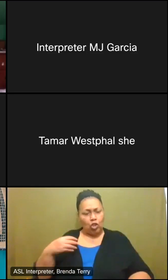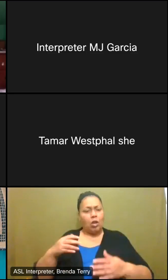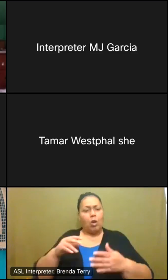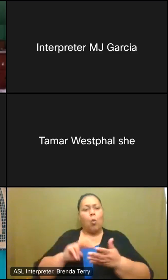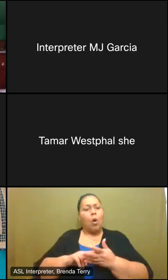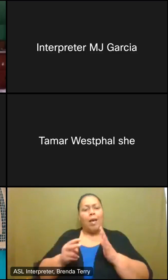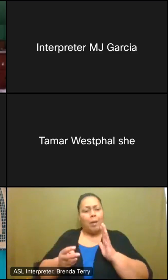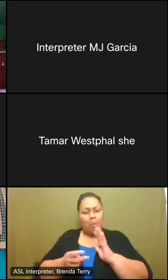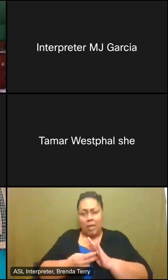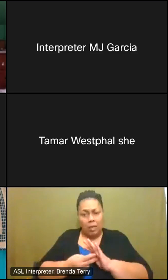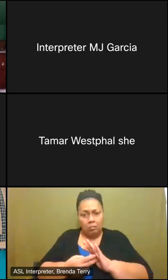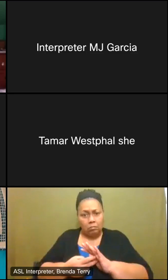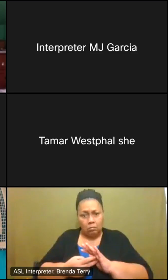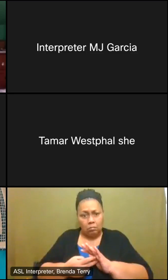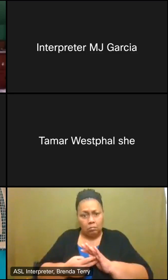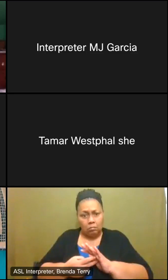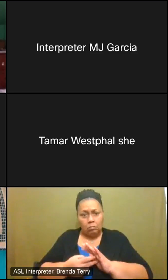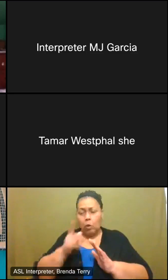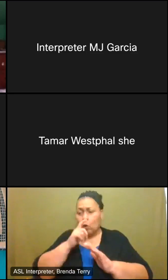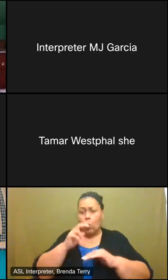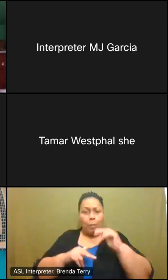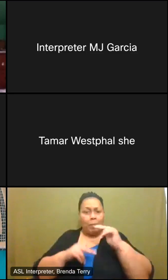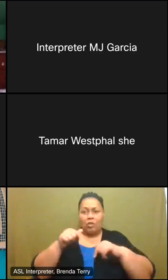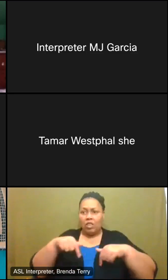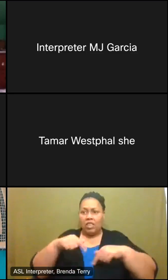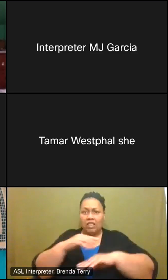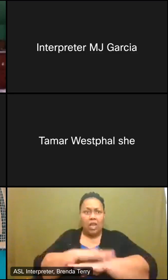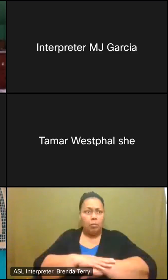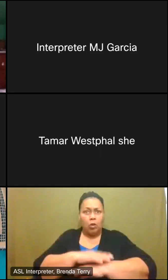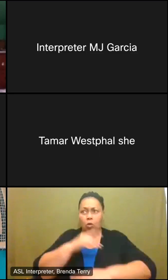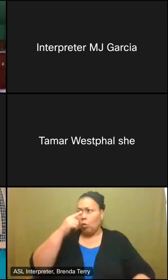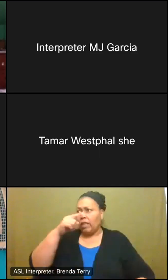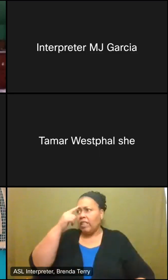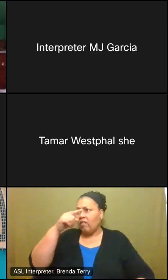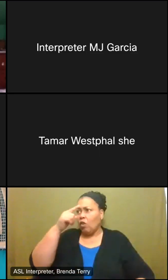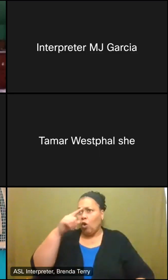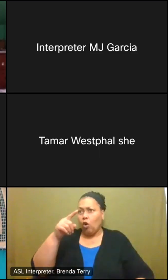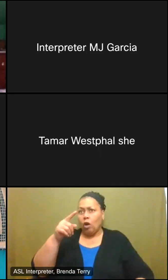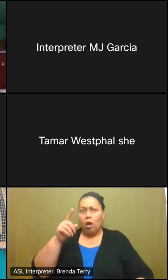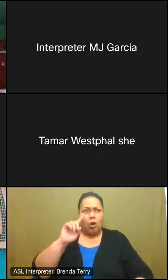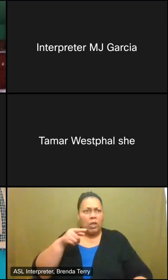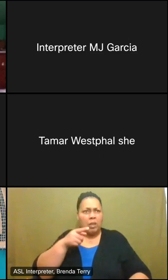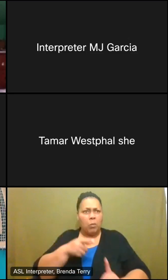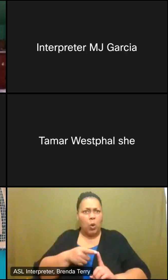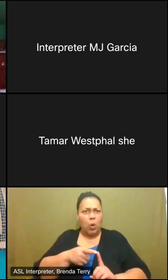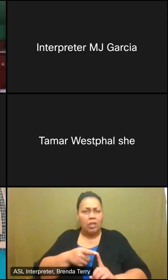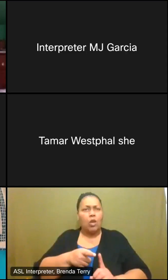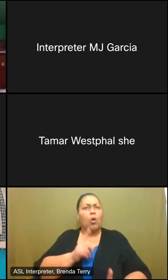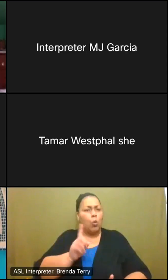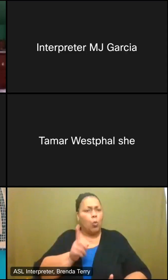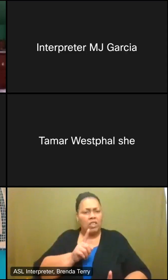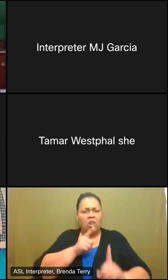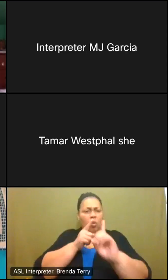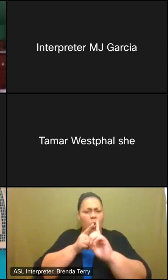mean? Who built this table? What is this table for? What's the purpose? What's the goal? And what is